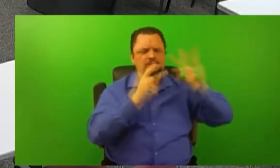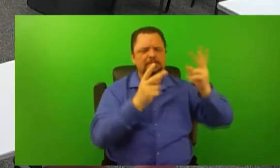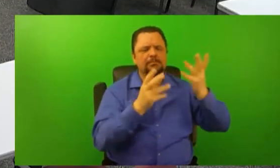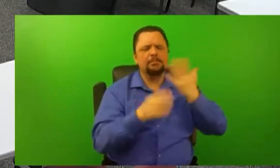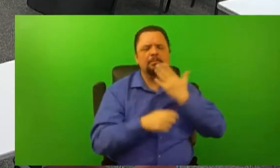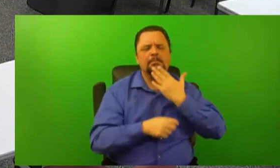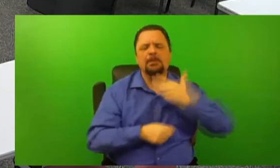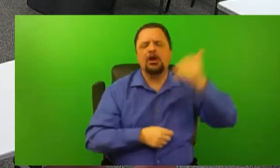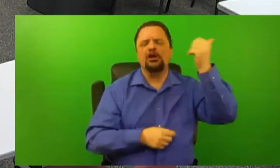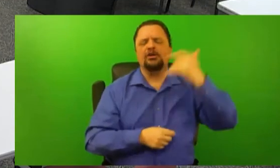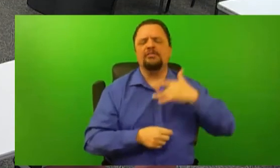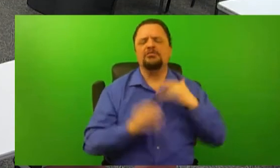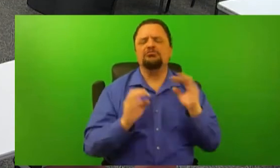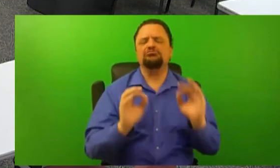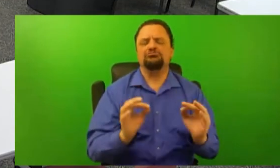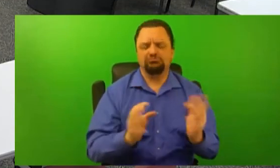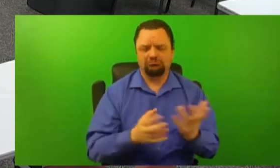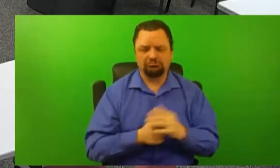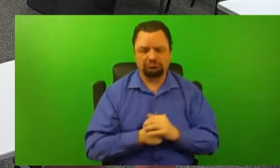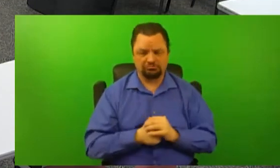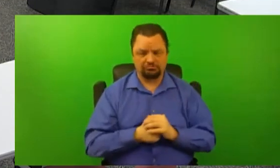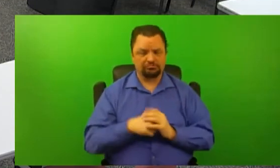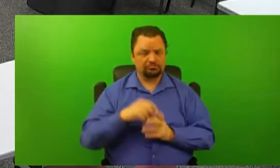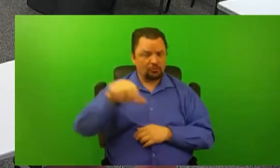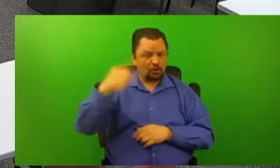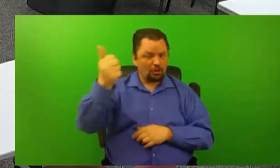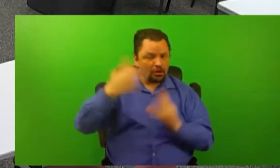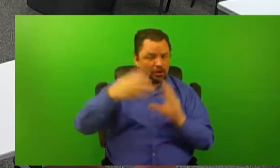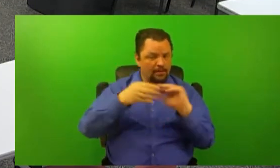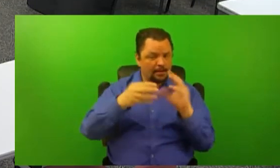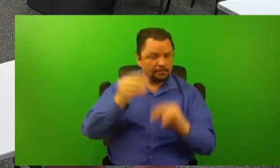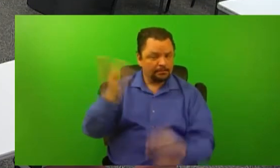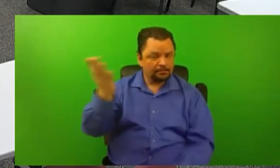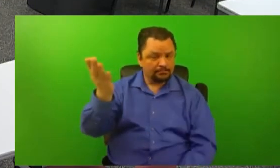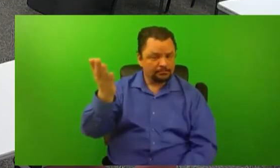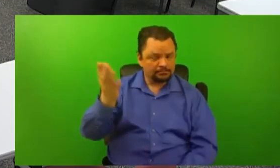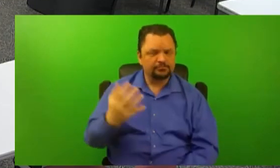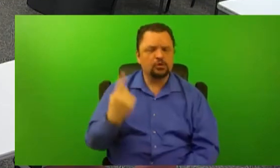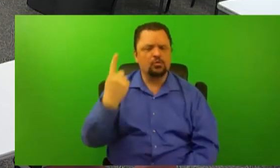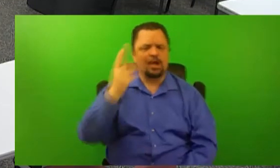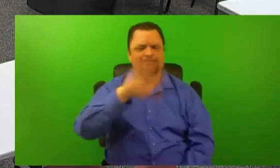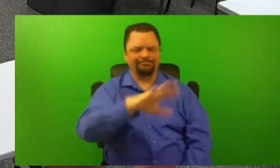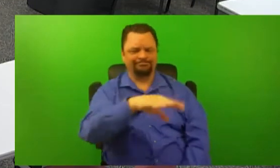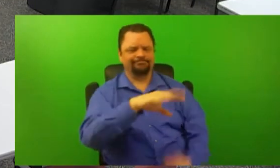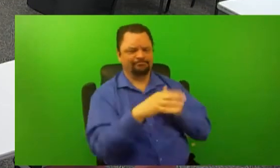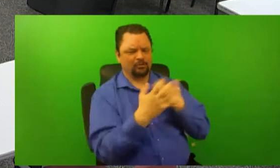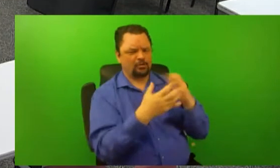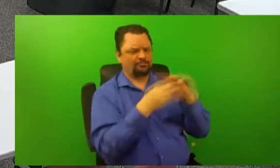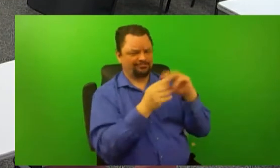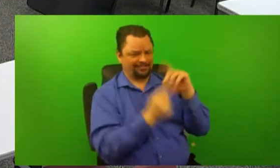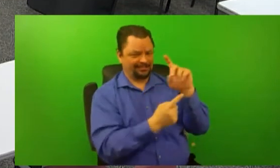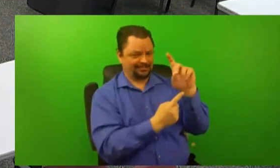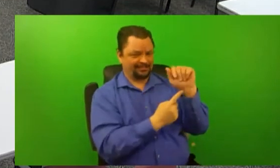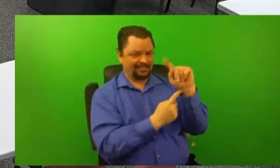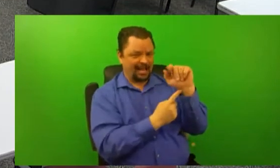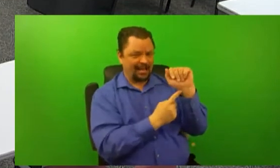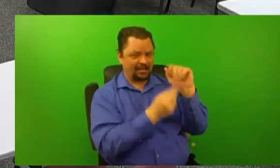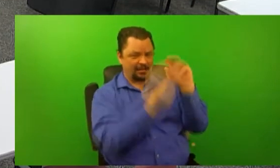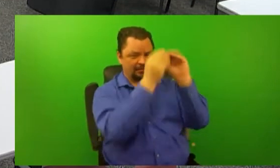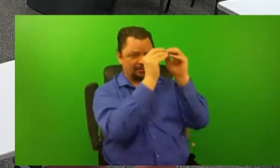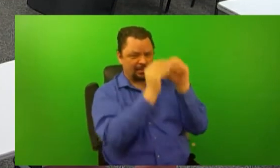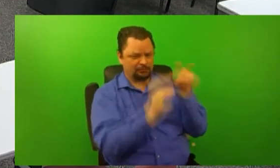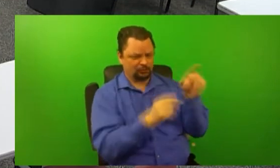Well, let me just comment on how useful the data dashboard has been. And I know when it was first introduced, it